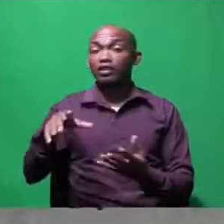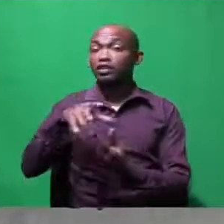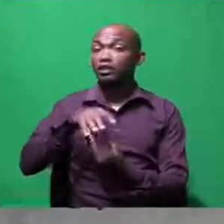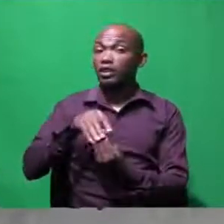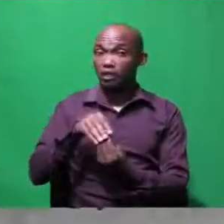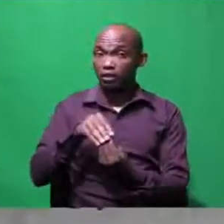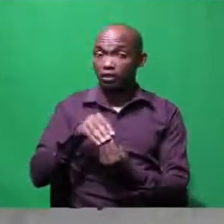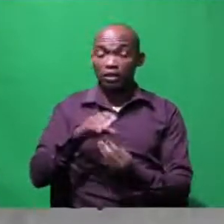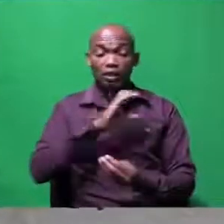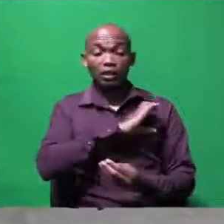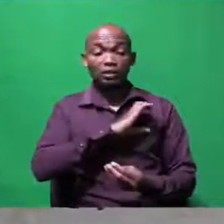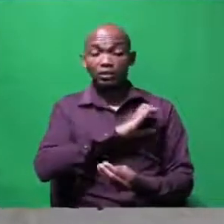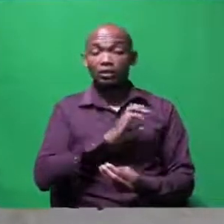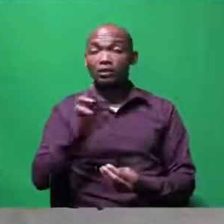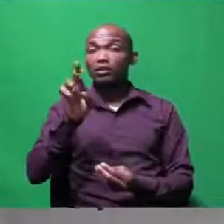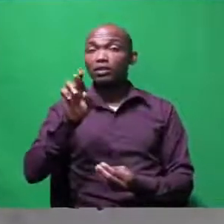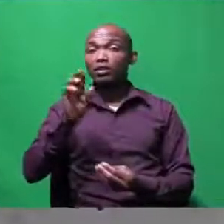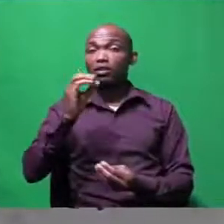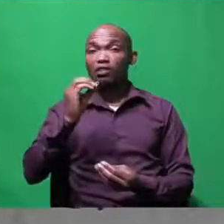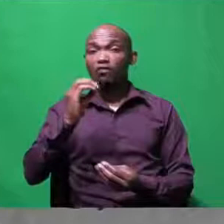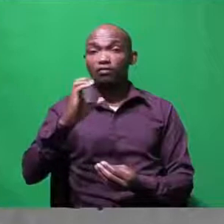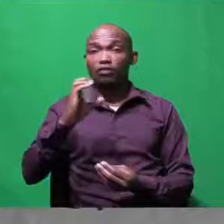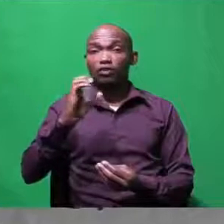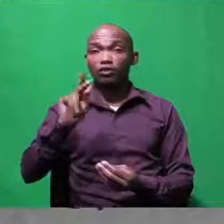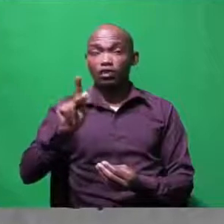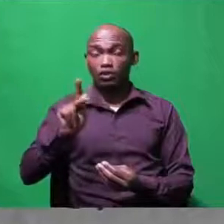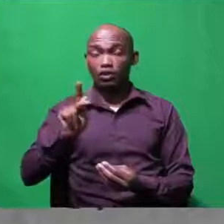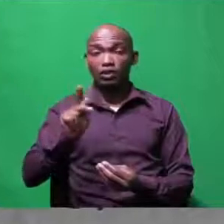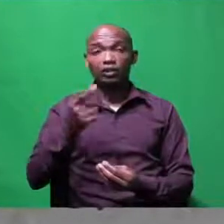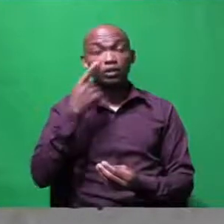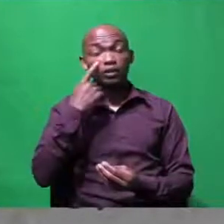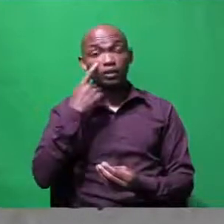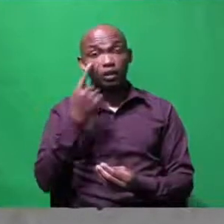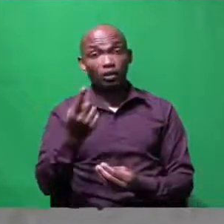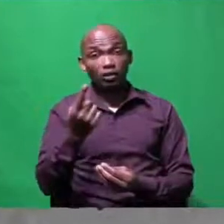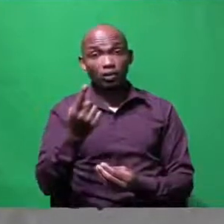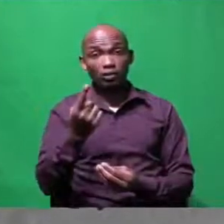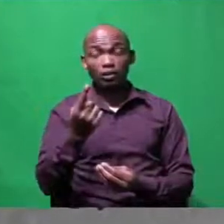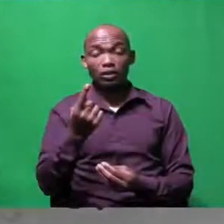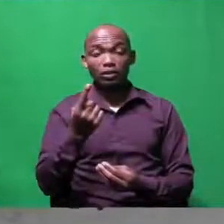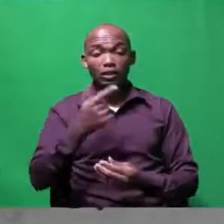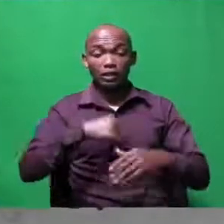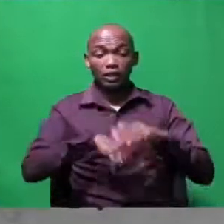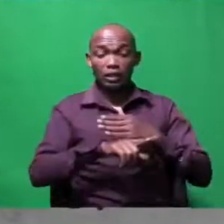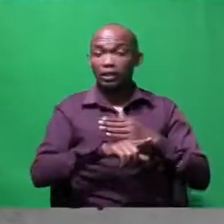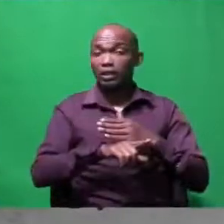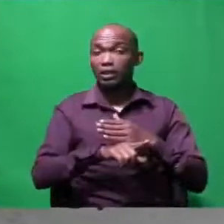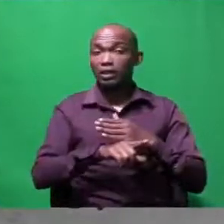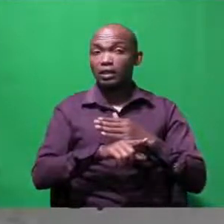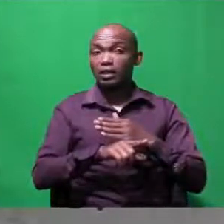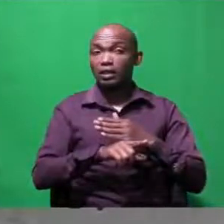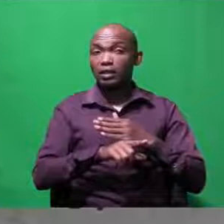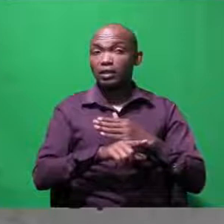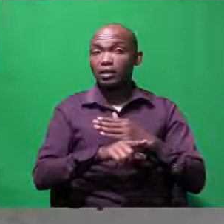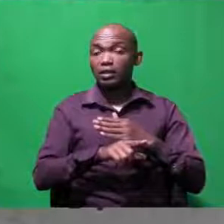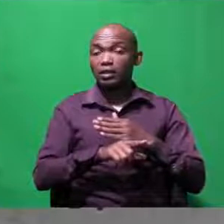the rocks as we begin there. So let us look at these rocks in individual. It is different